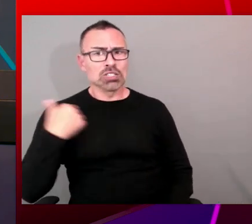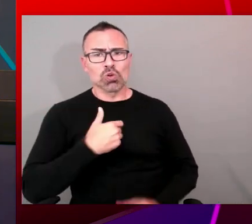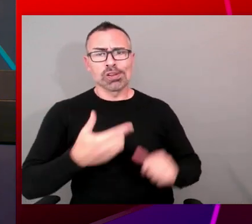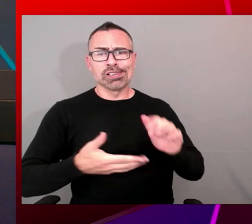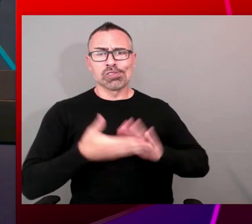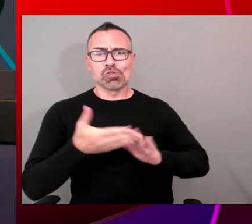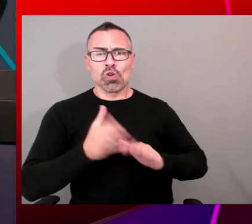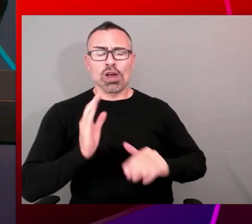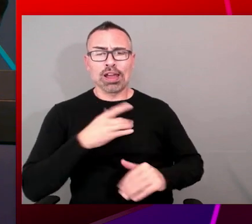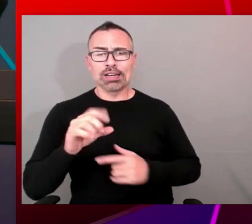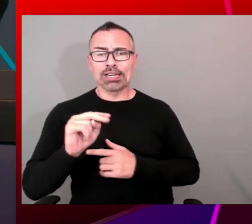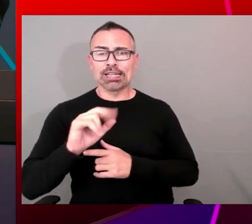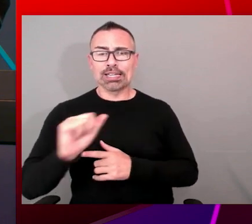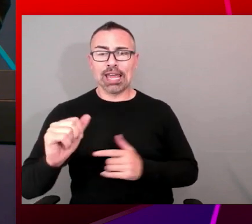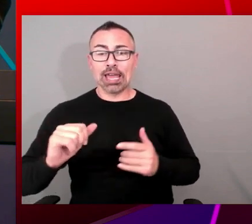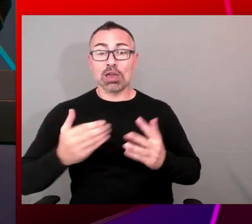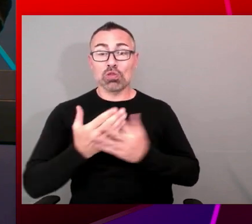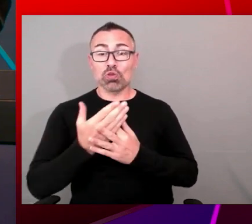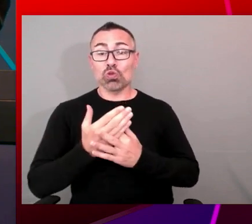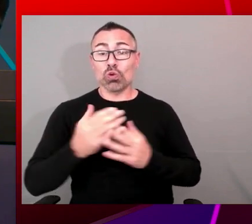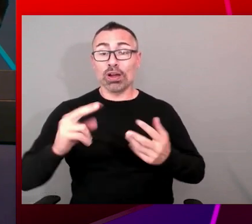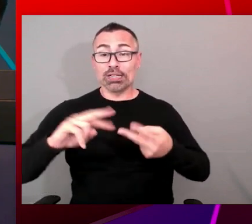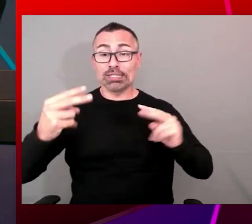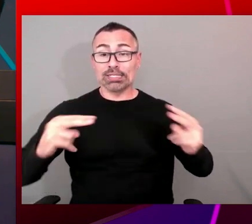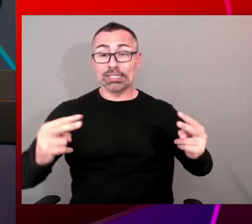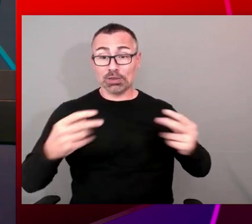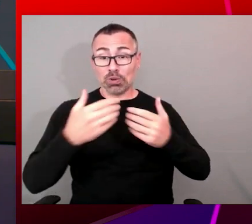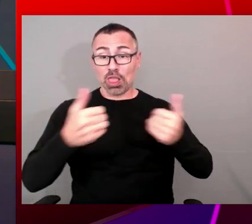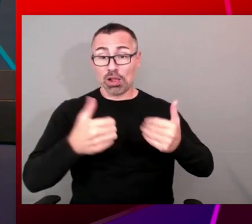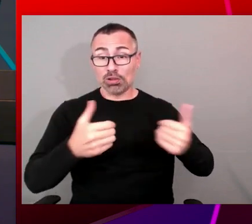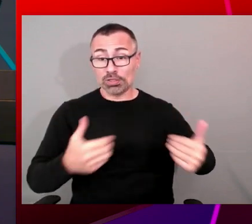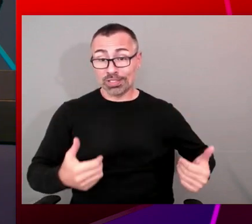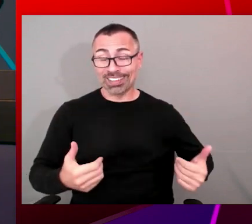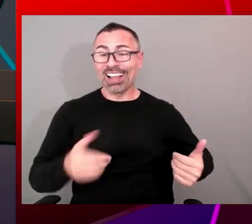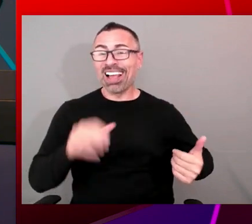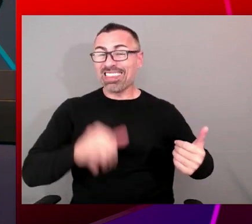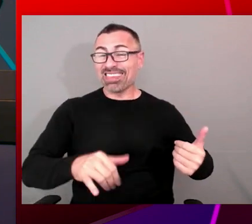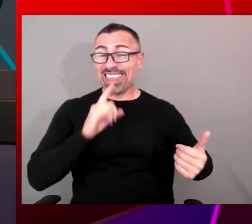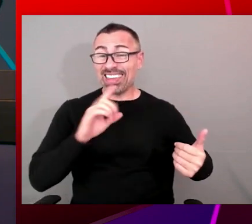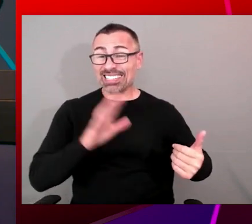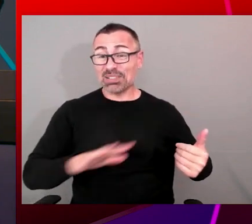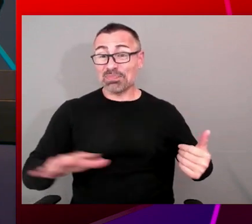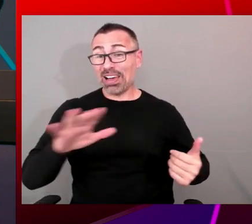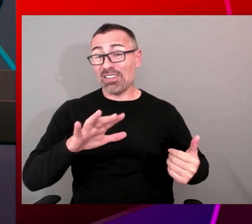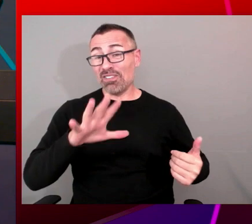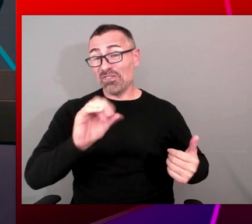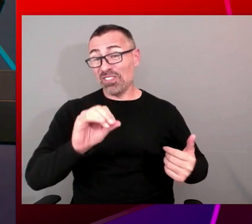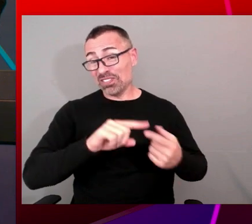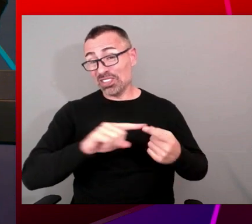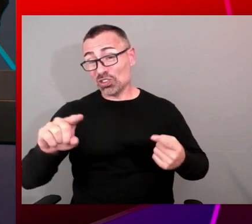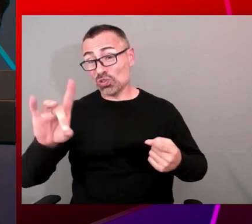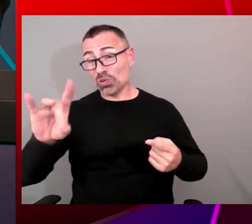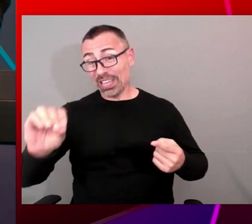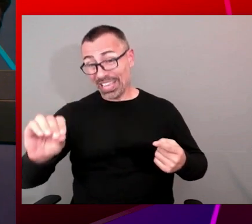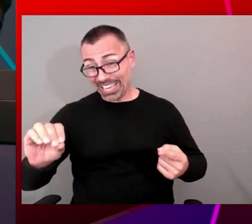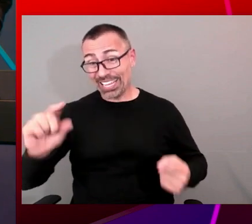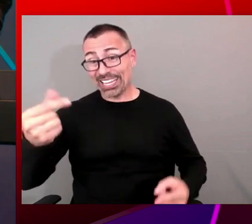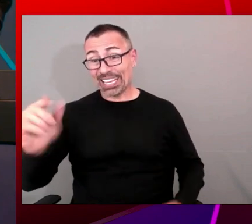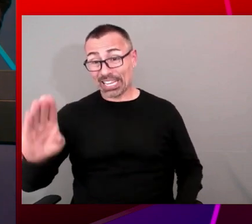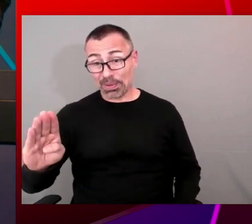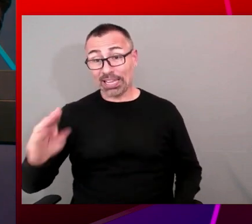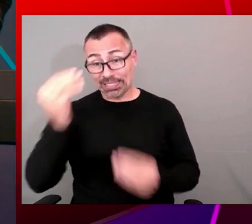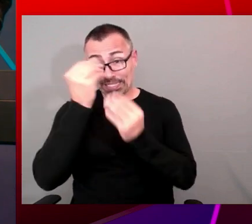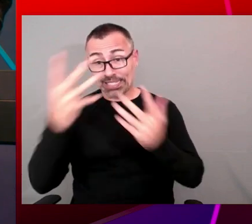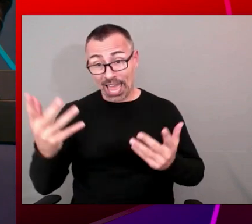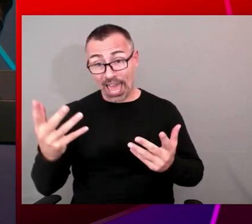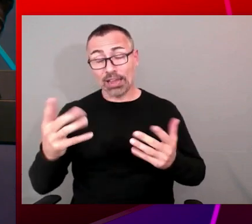sequencer, that alone is 50, 80 gigabytes of data, depending on the sequencer and modality. And then when you think about the